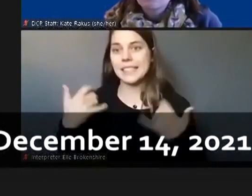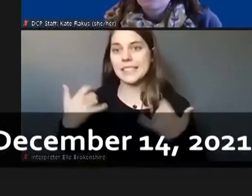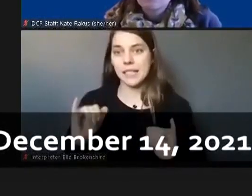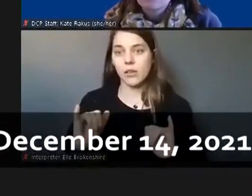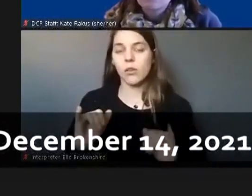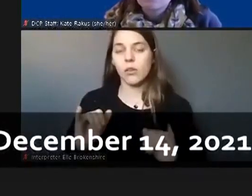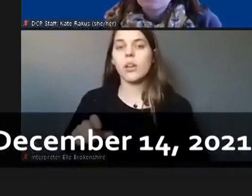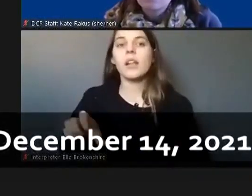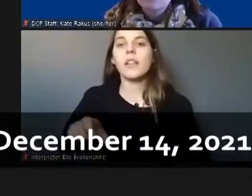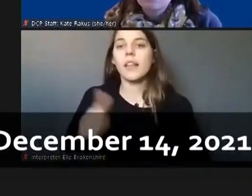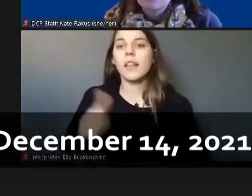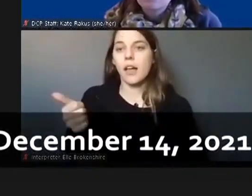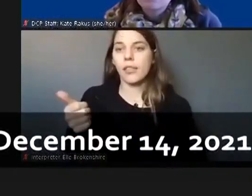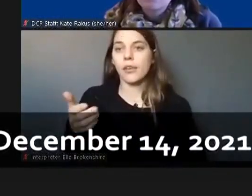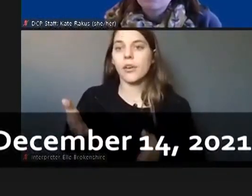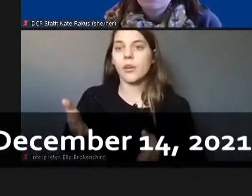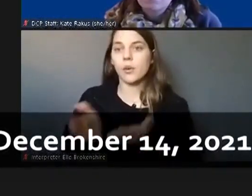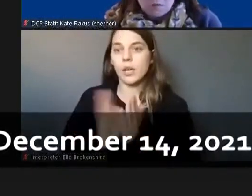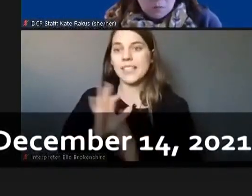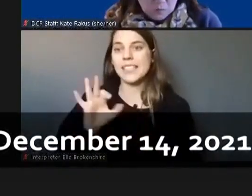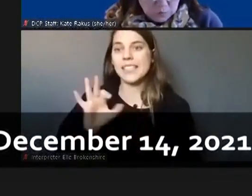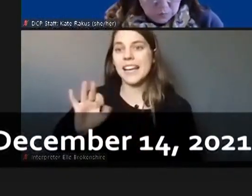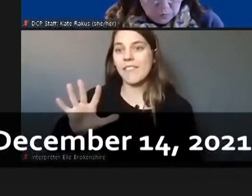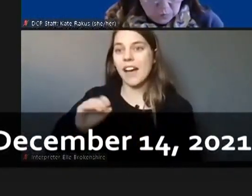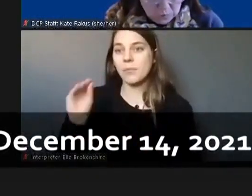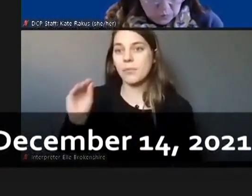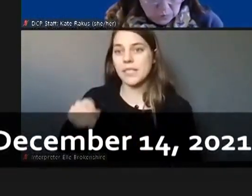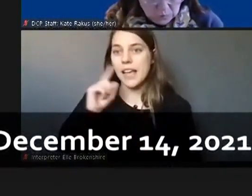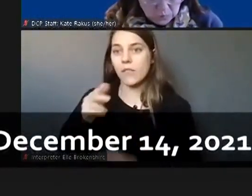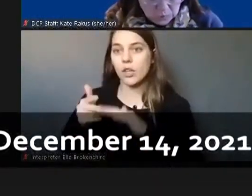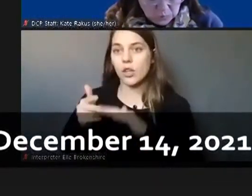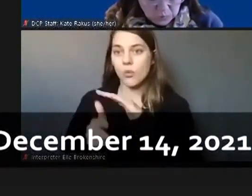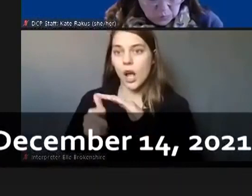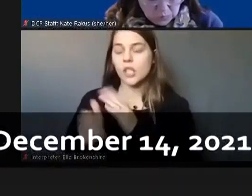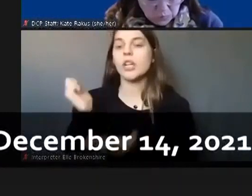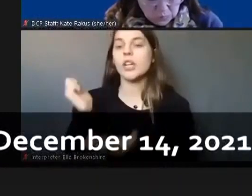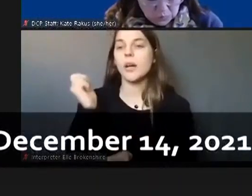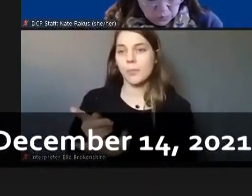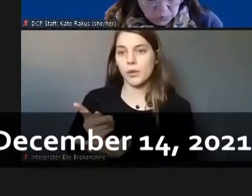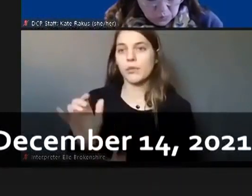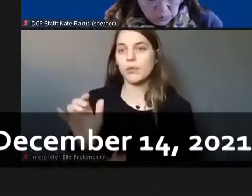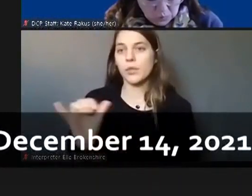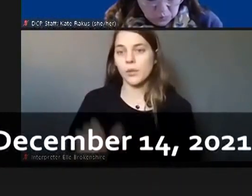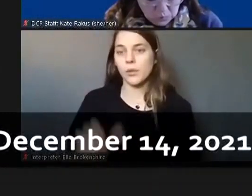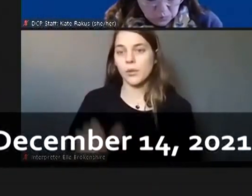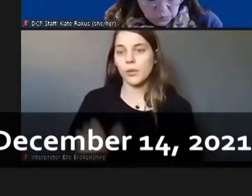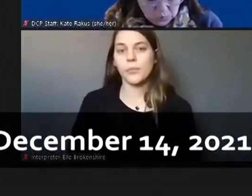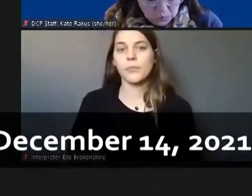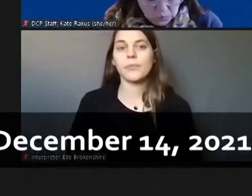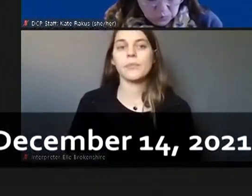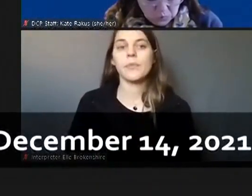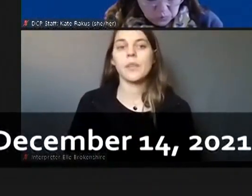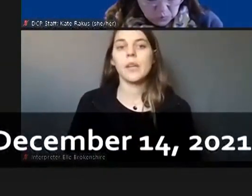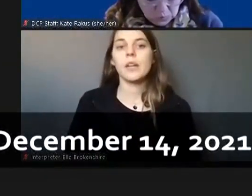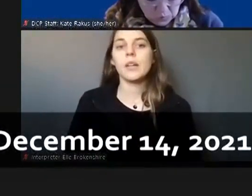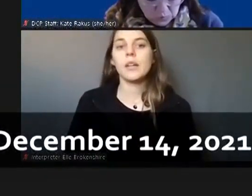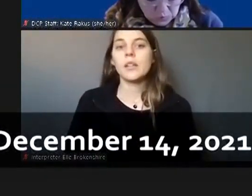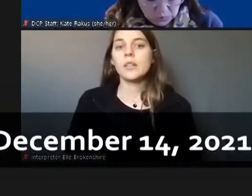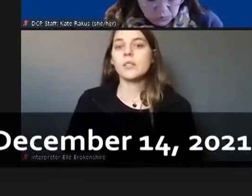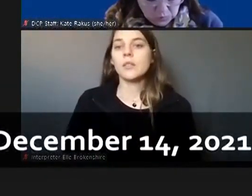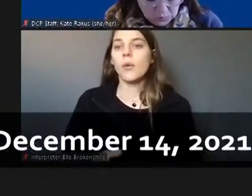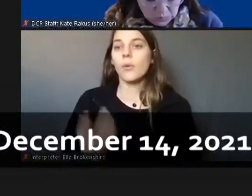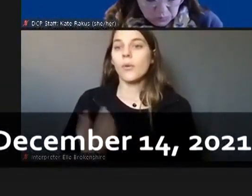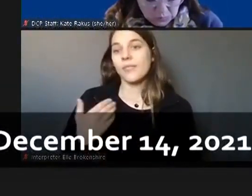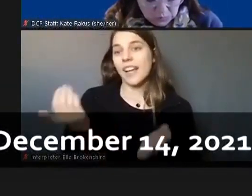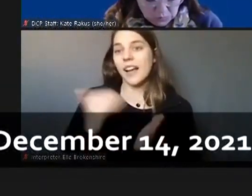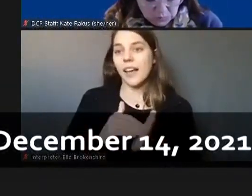requests, 95% of the ones for garages had been approved as well. And so again, we